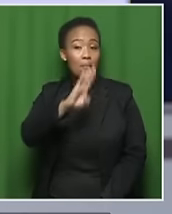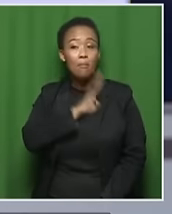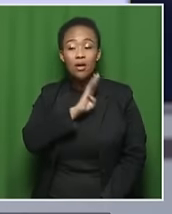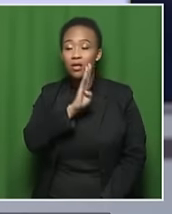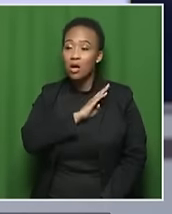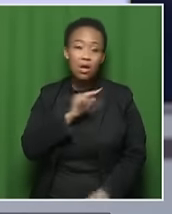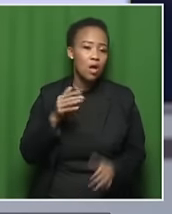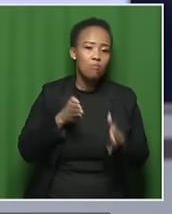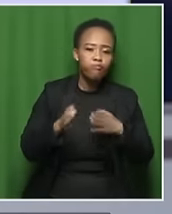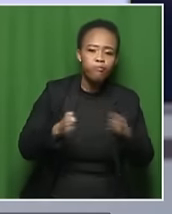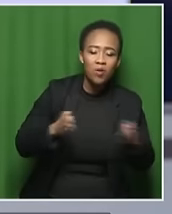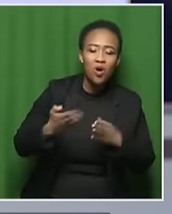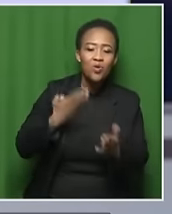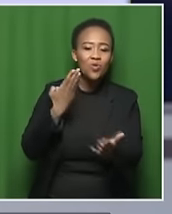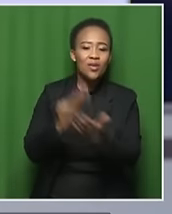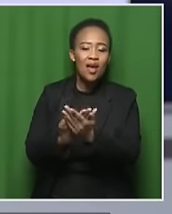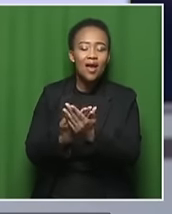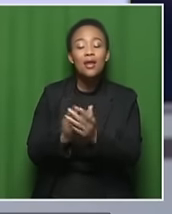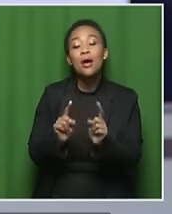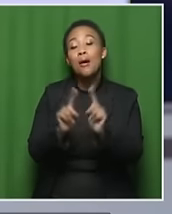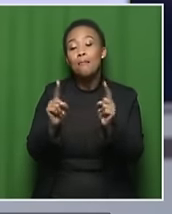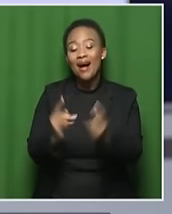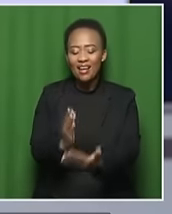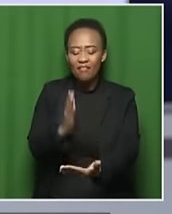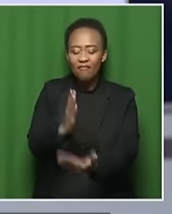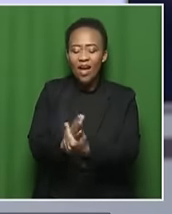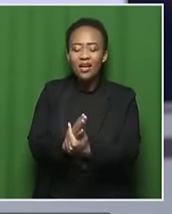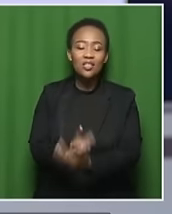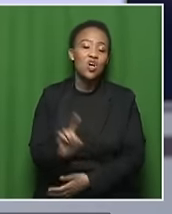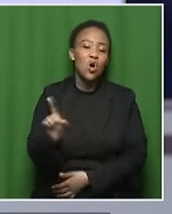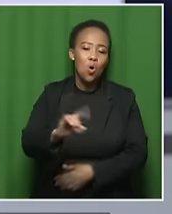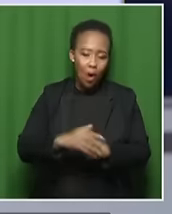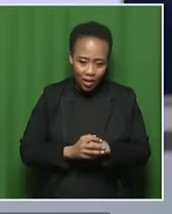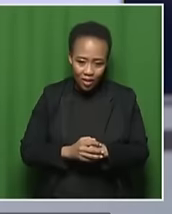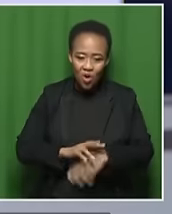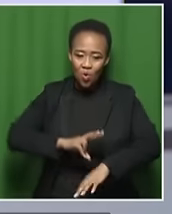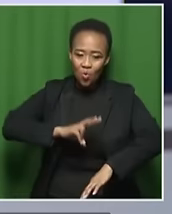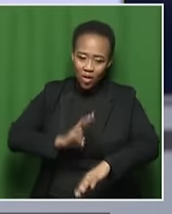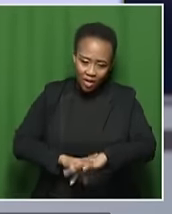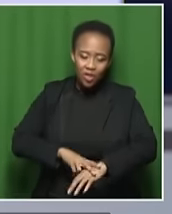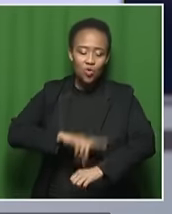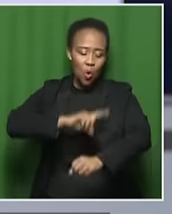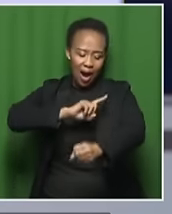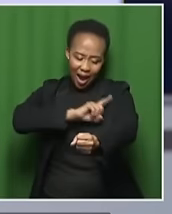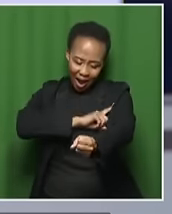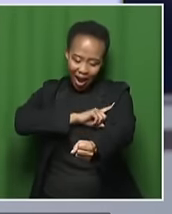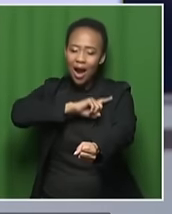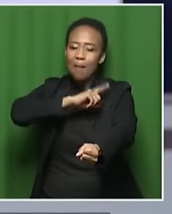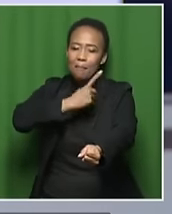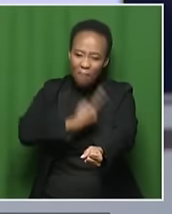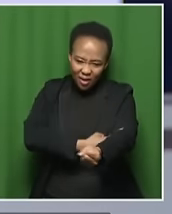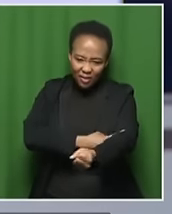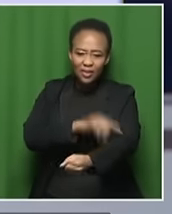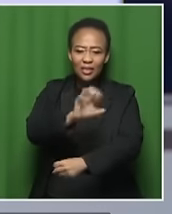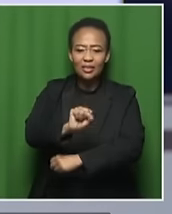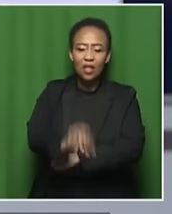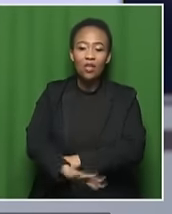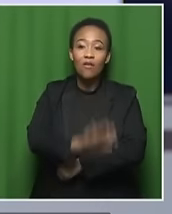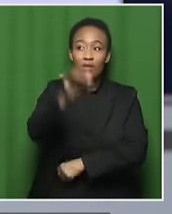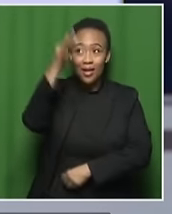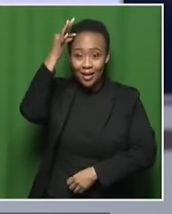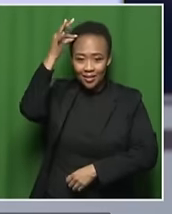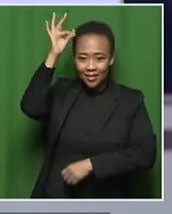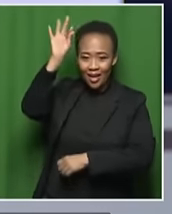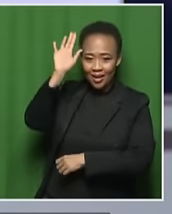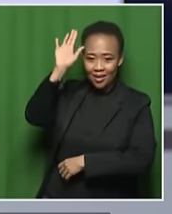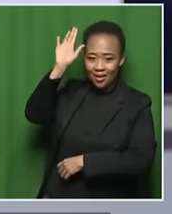you like. The fact of the matter is we need to capacitate the South African state, not